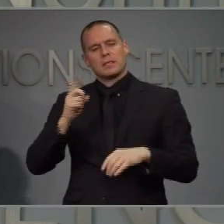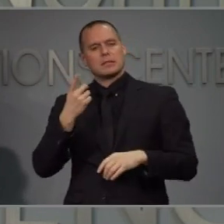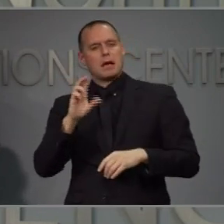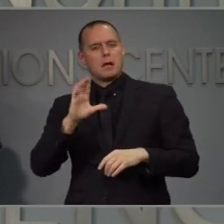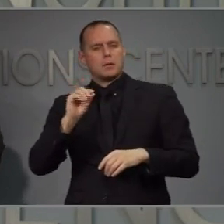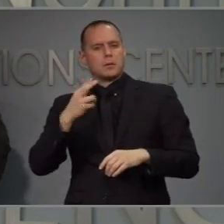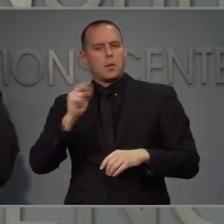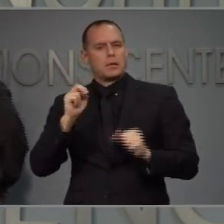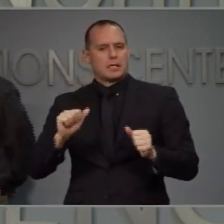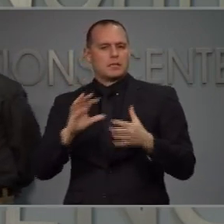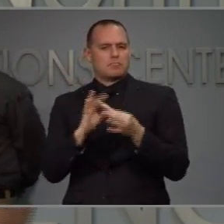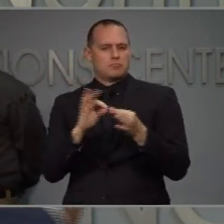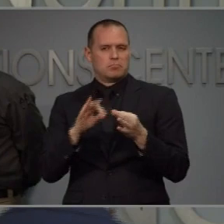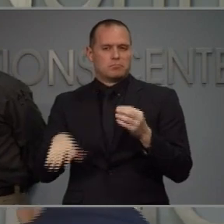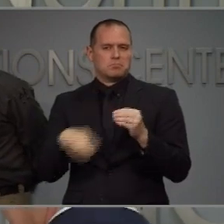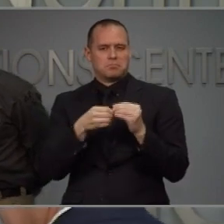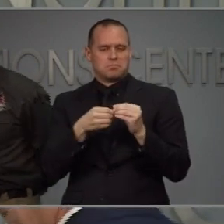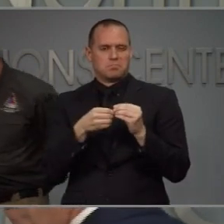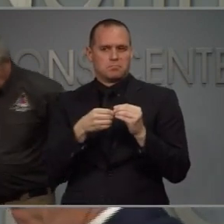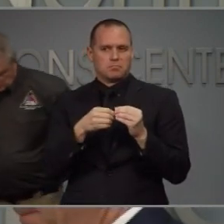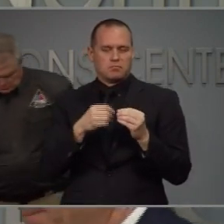that.